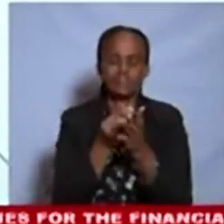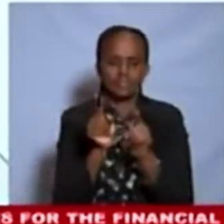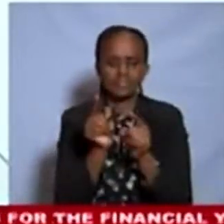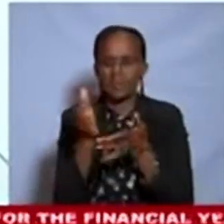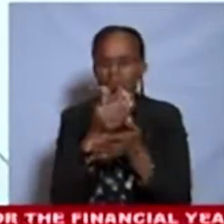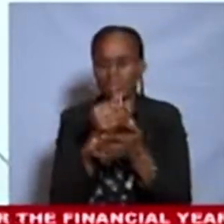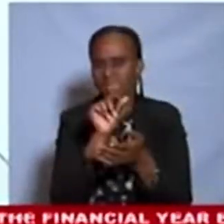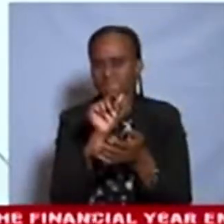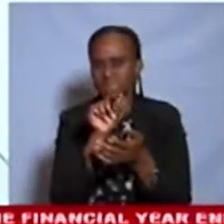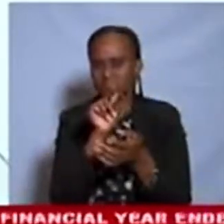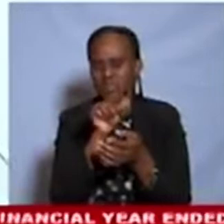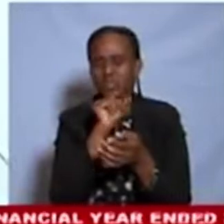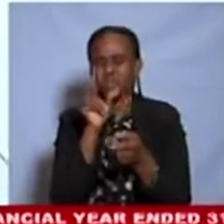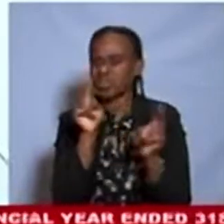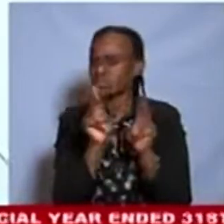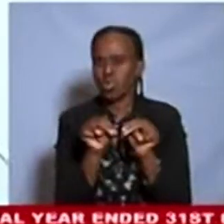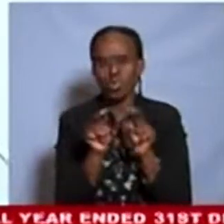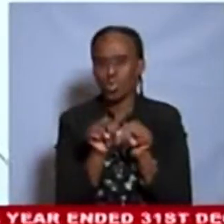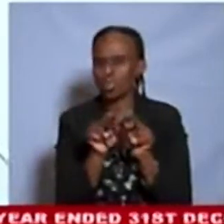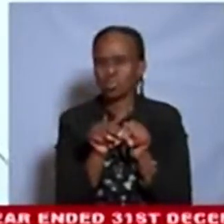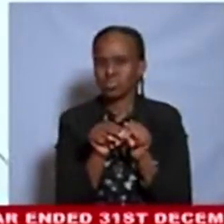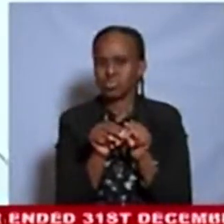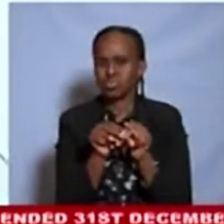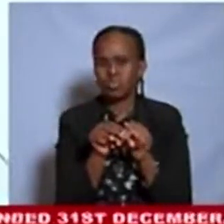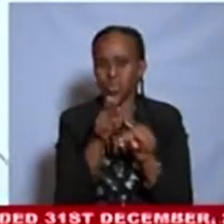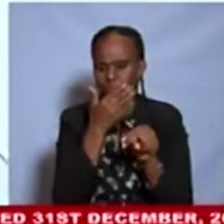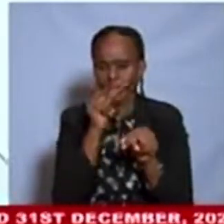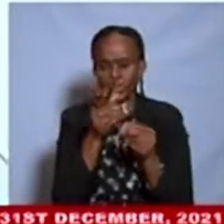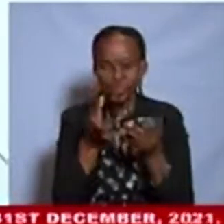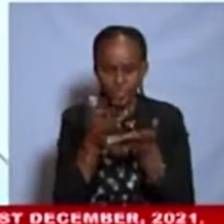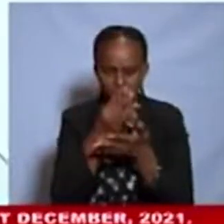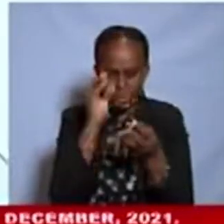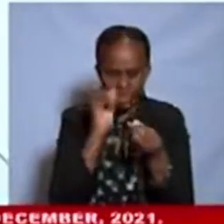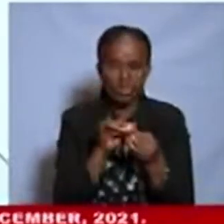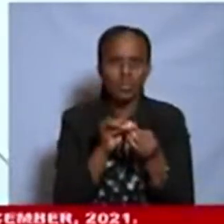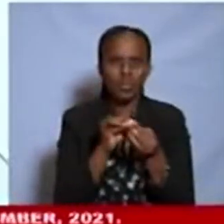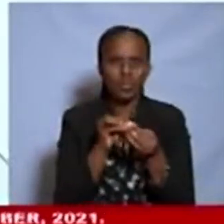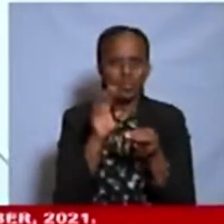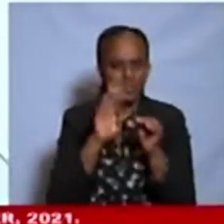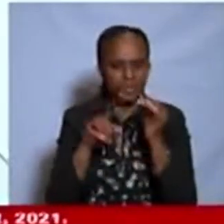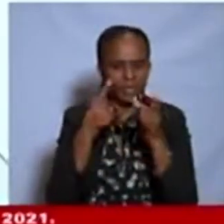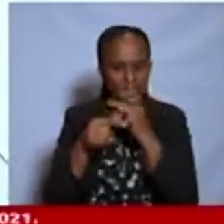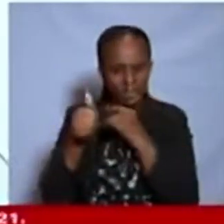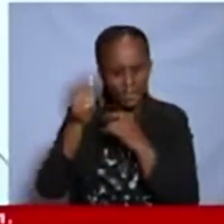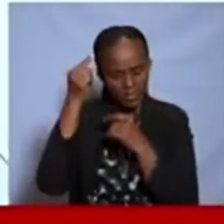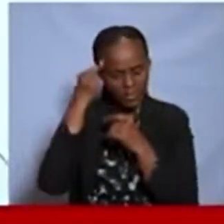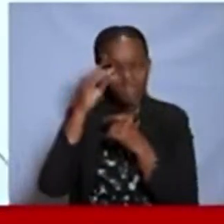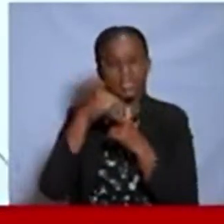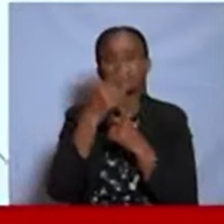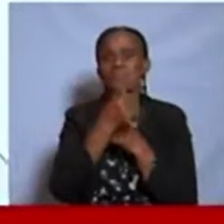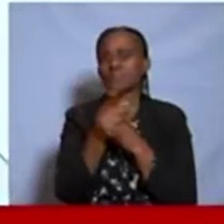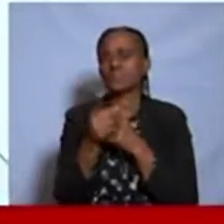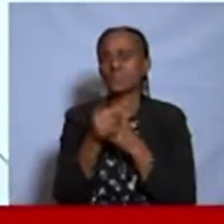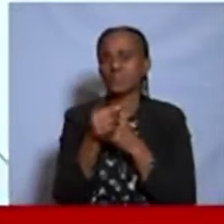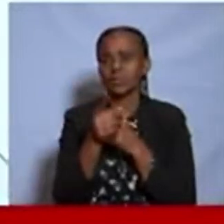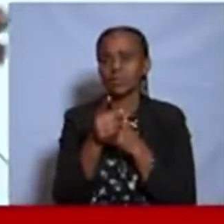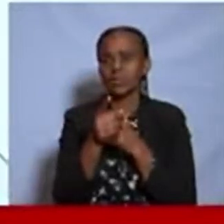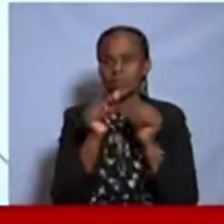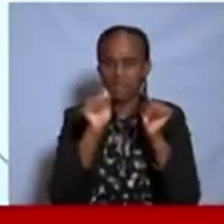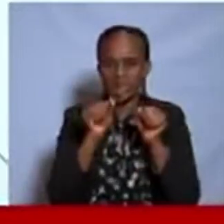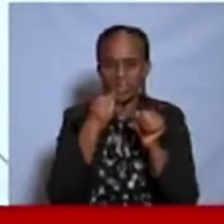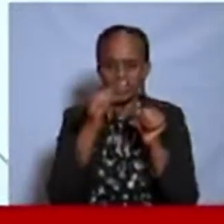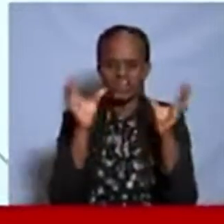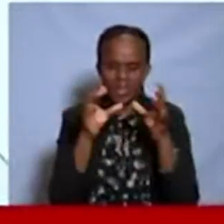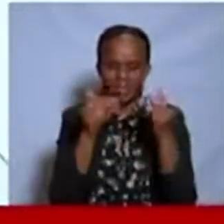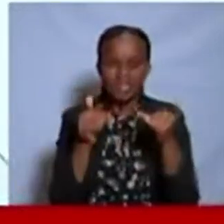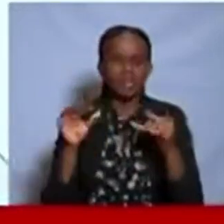very little. This is not normal. You should collect more than what the government gives you. So that then we can say the